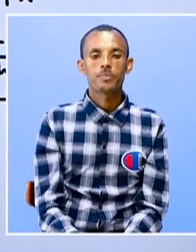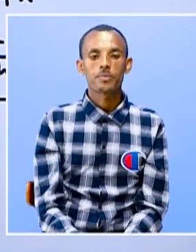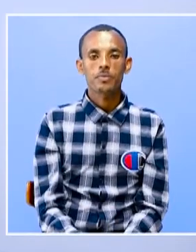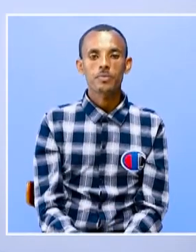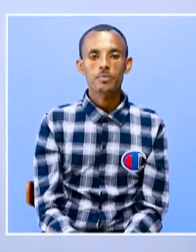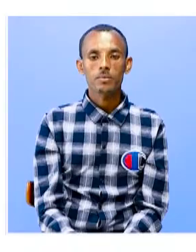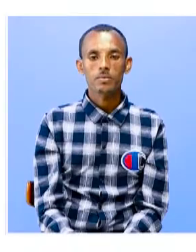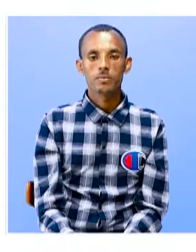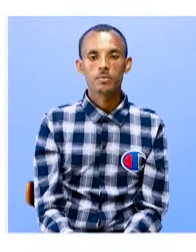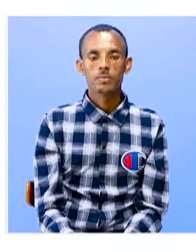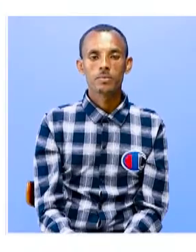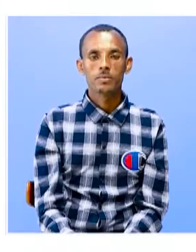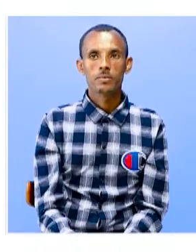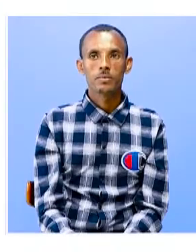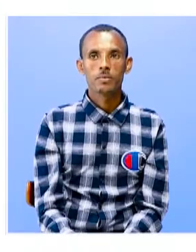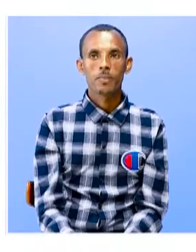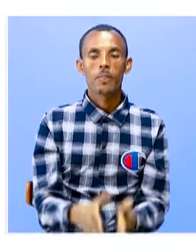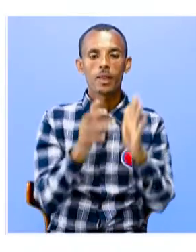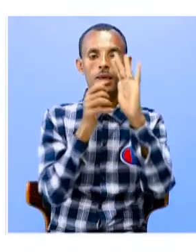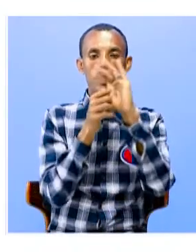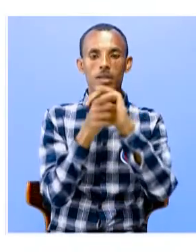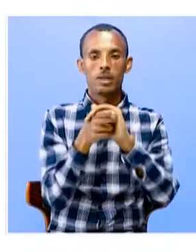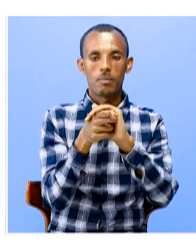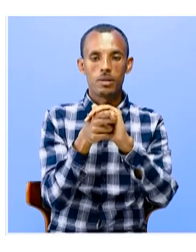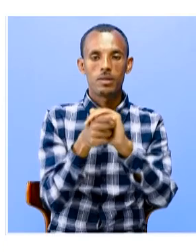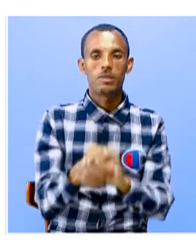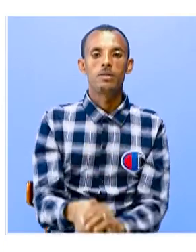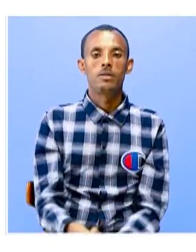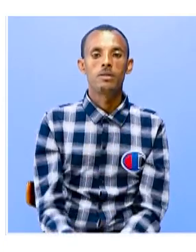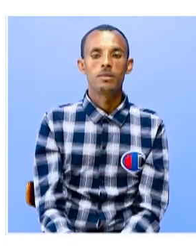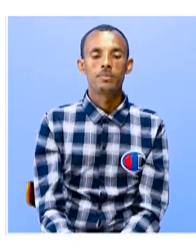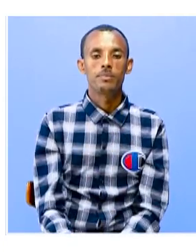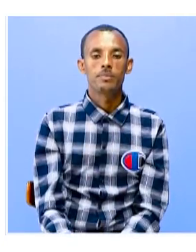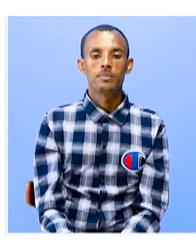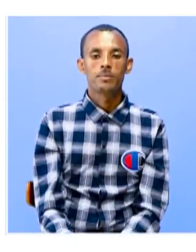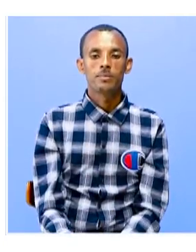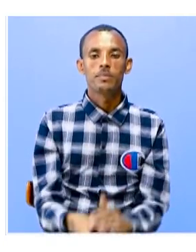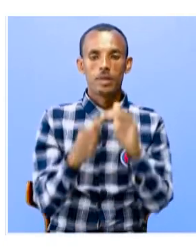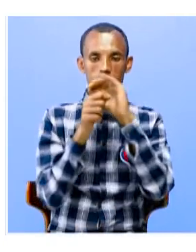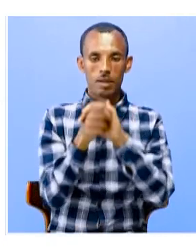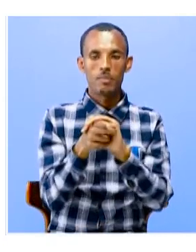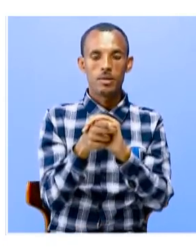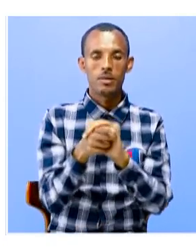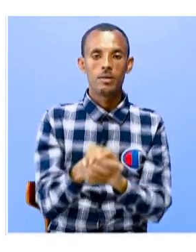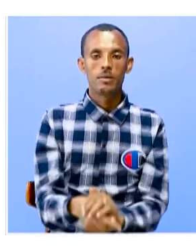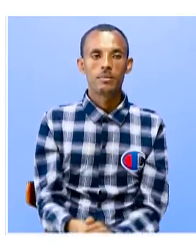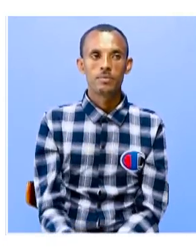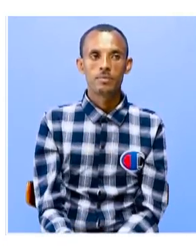Example. Example